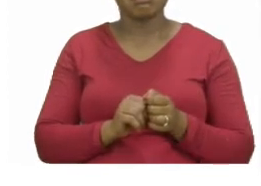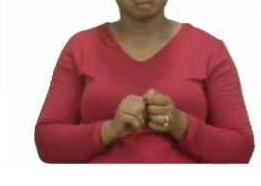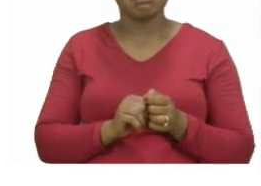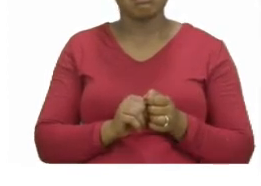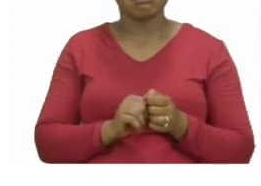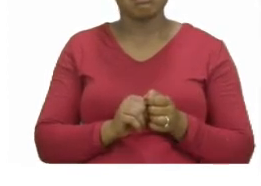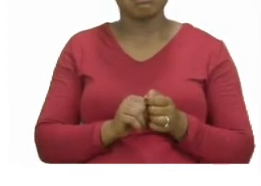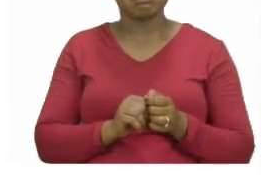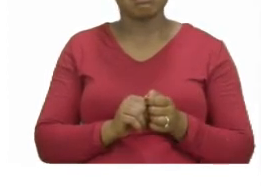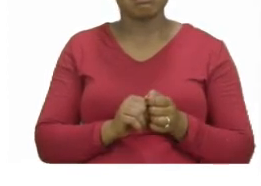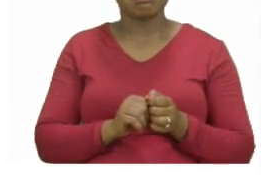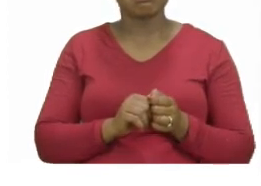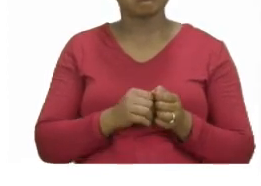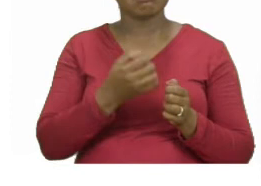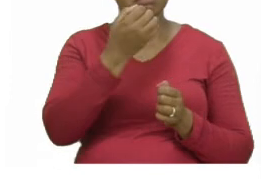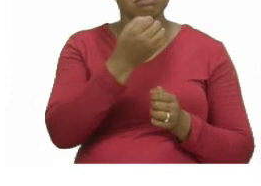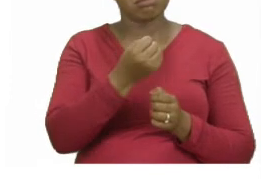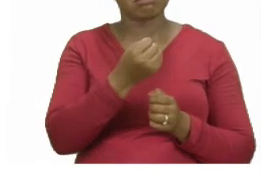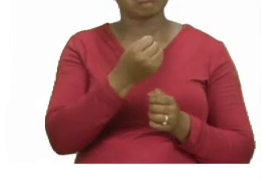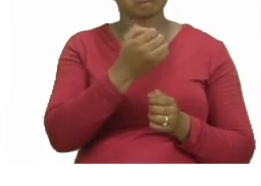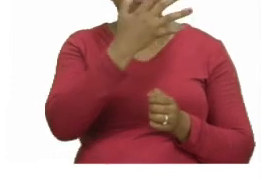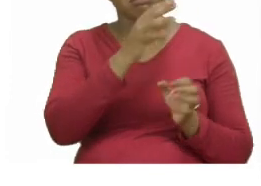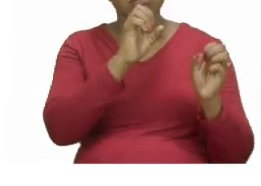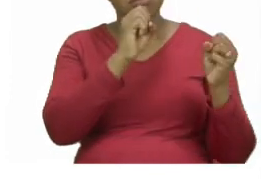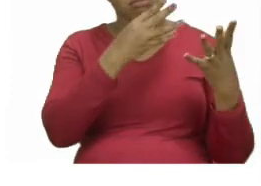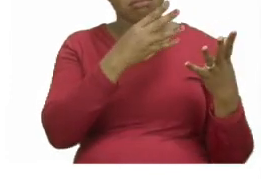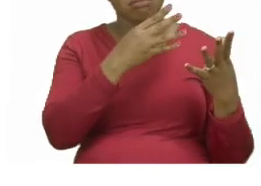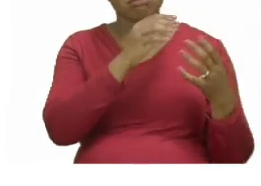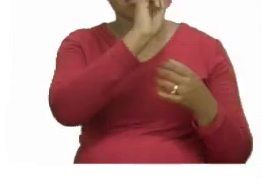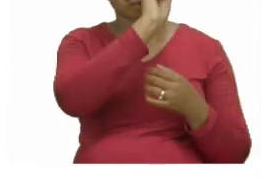given for each of the bottles. A,